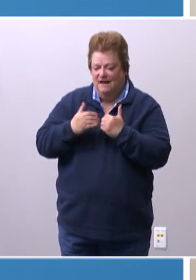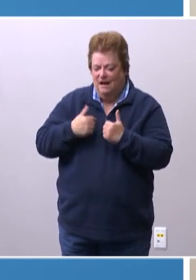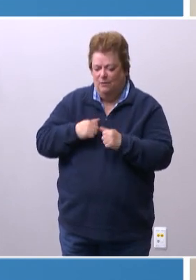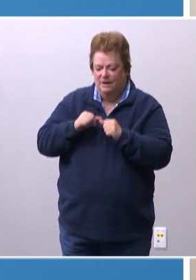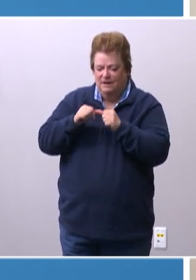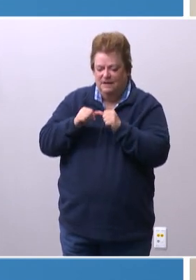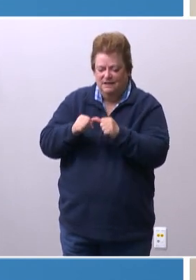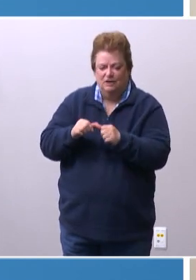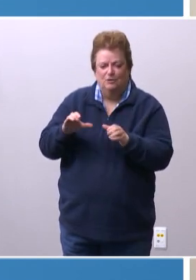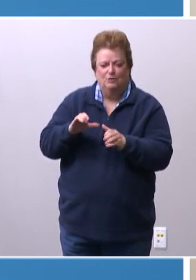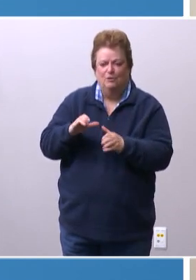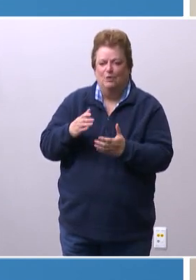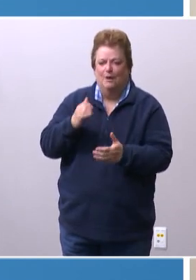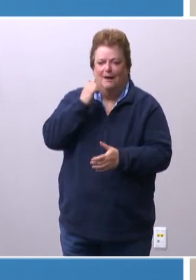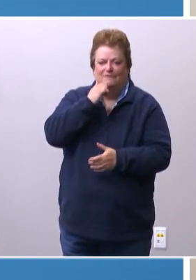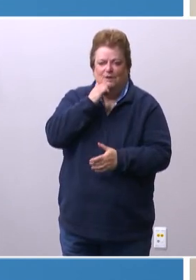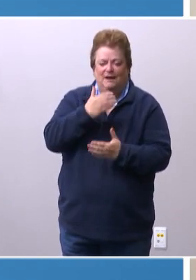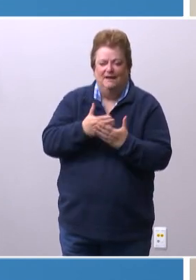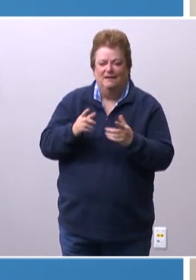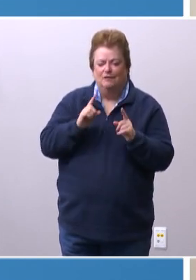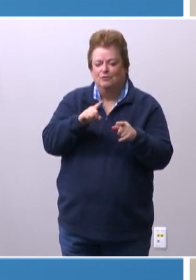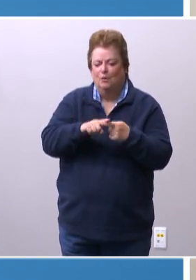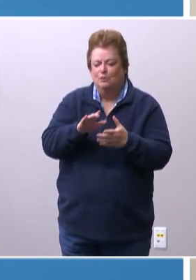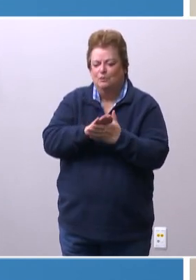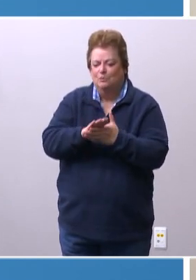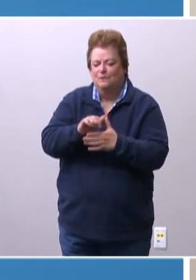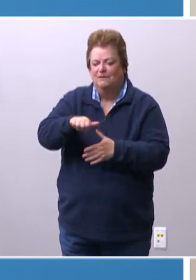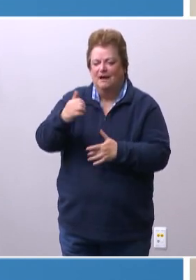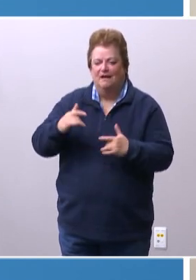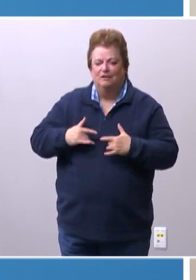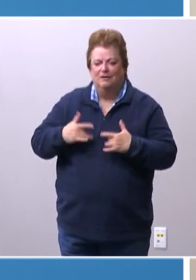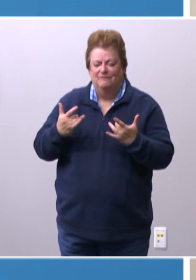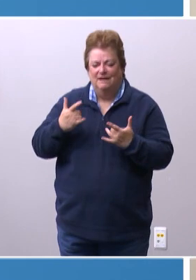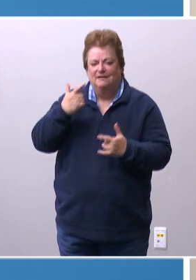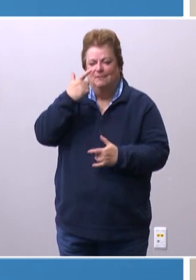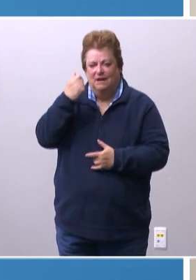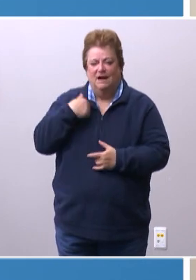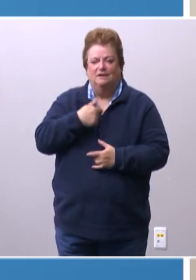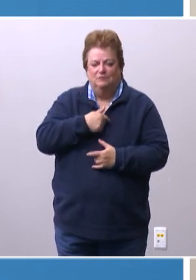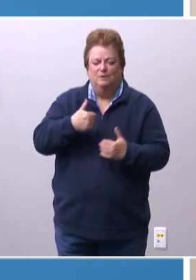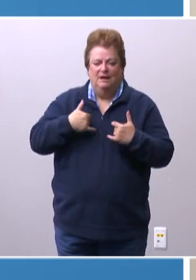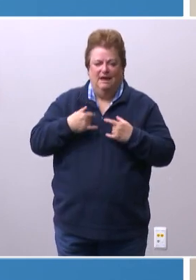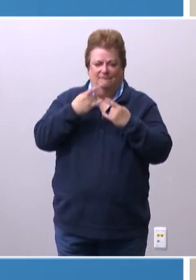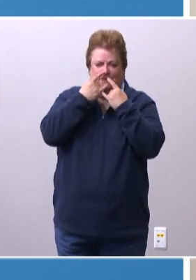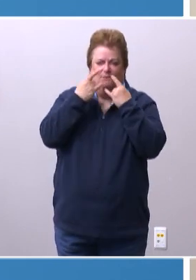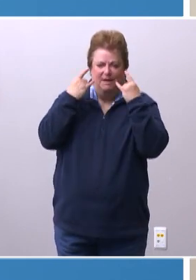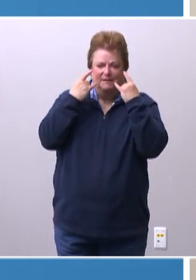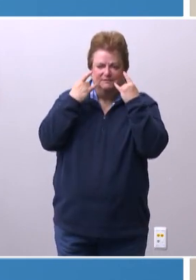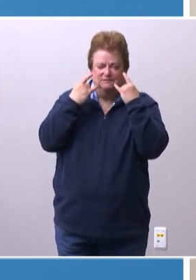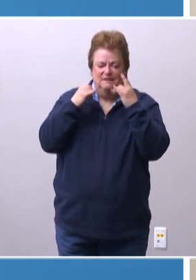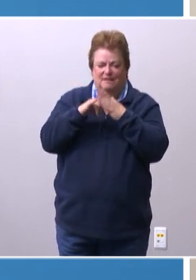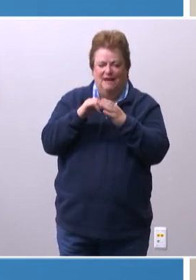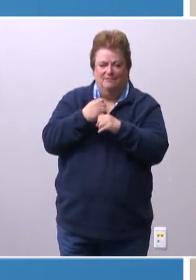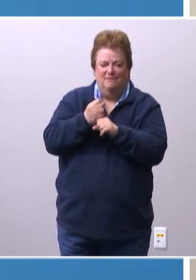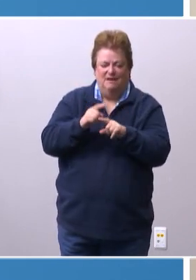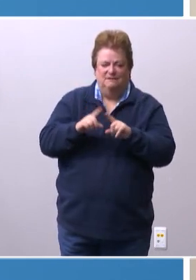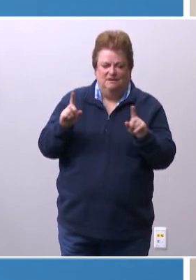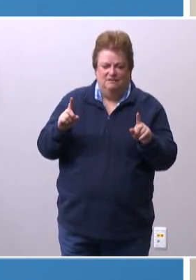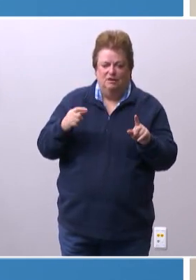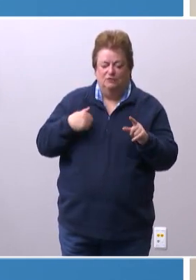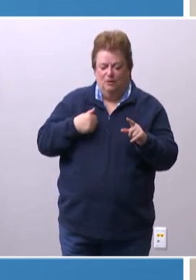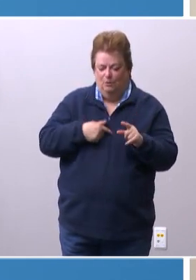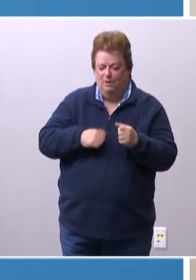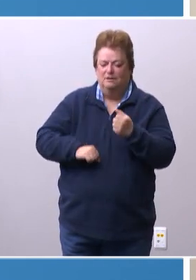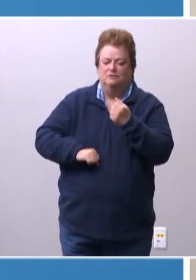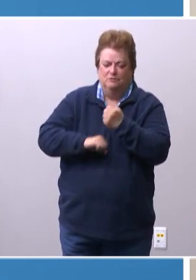like go to a movie or go to other events. It's because we have masks, and that's made a bunch of the difference. So we very much support